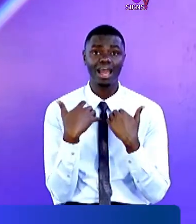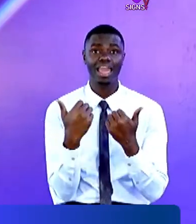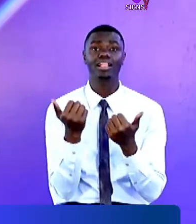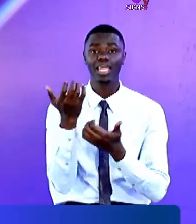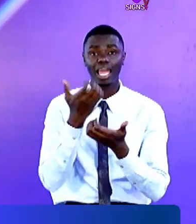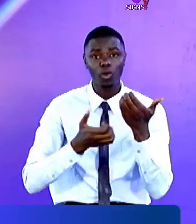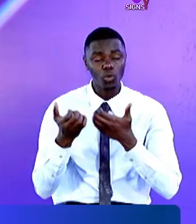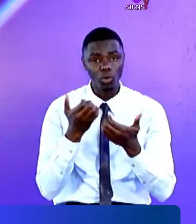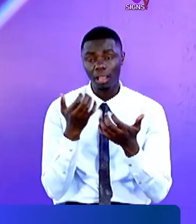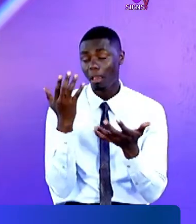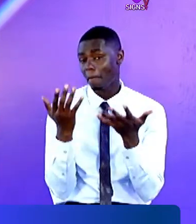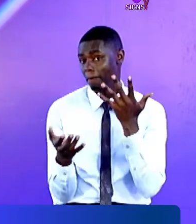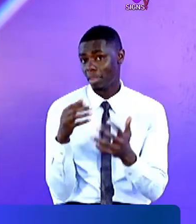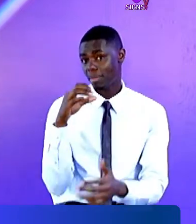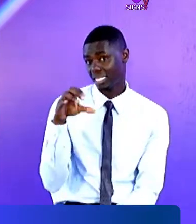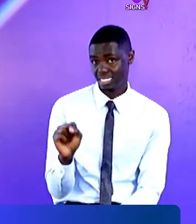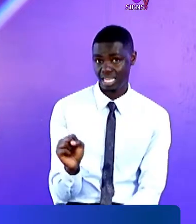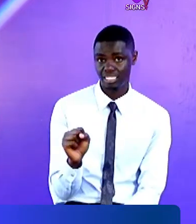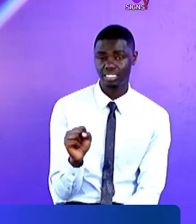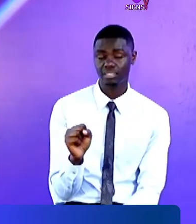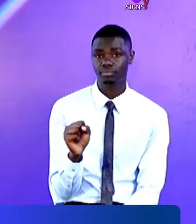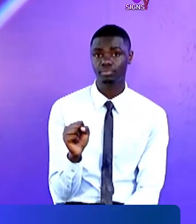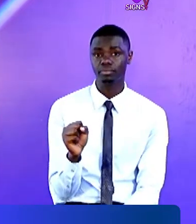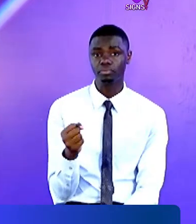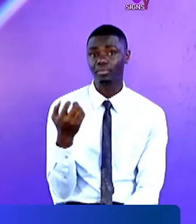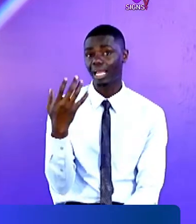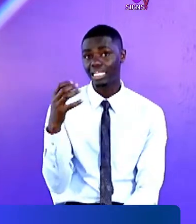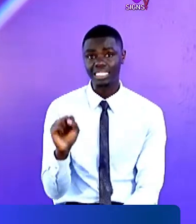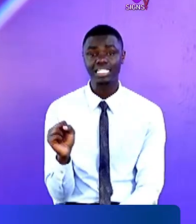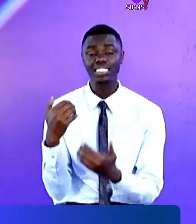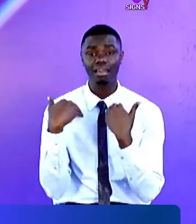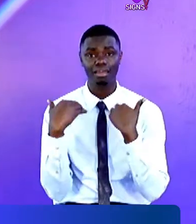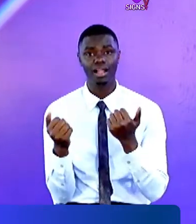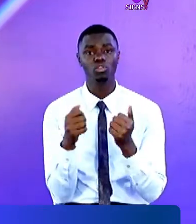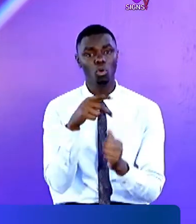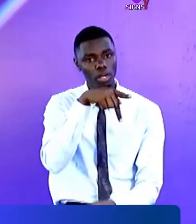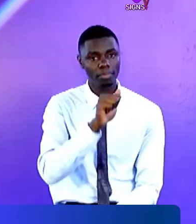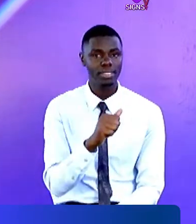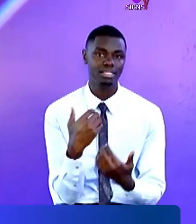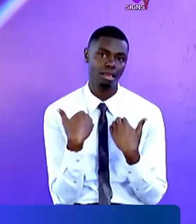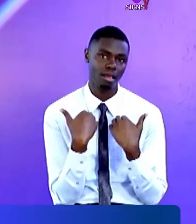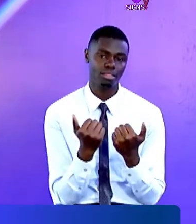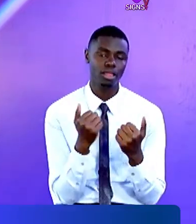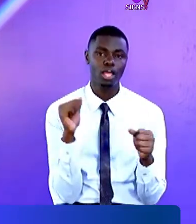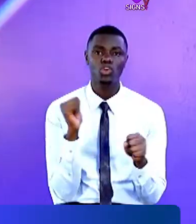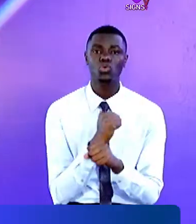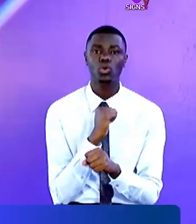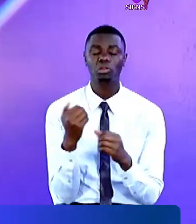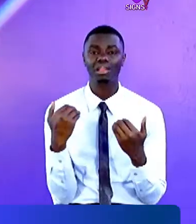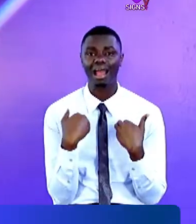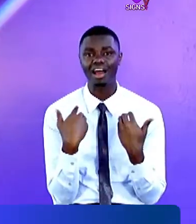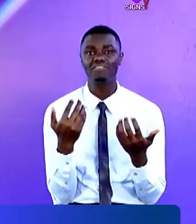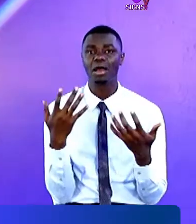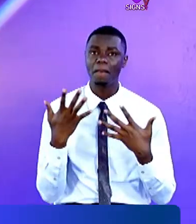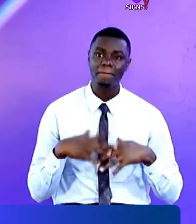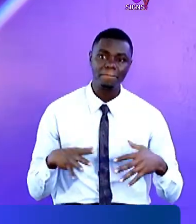economist, either as CS Health or PS Health. You cannot have just people's friends, cronies,